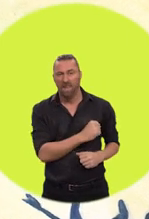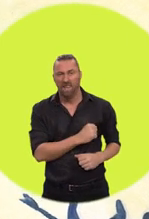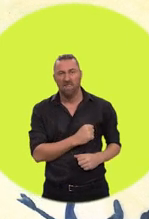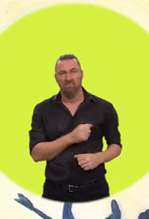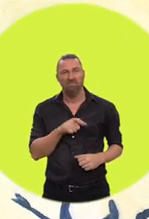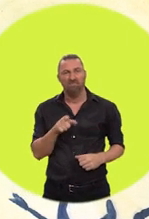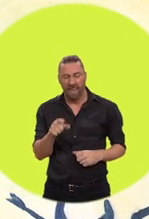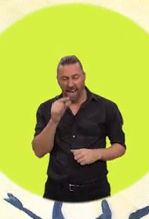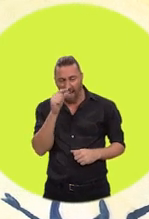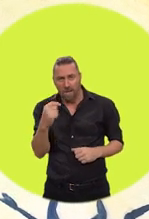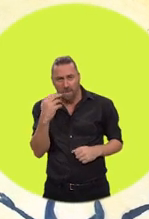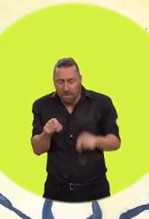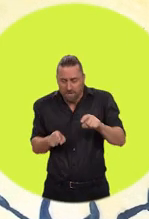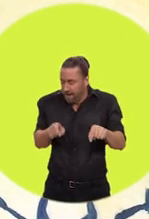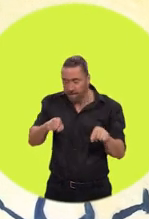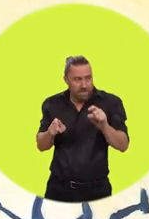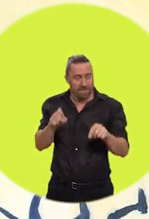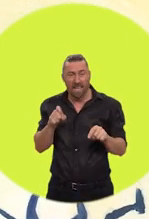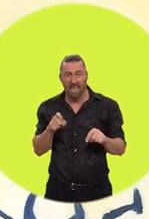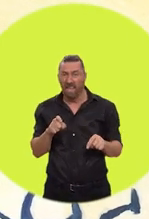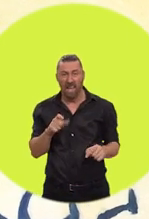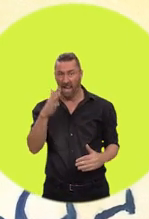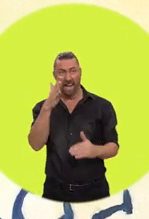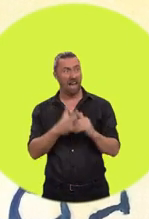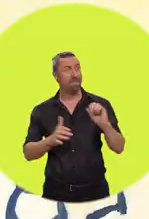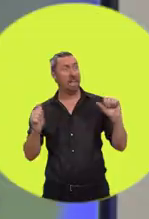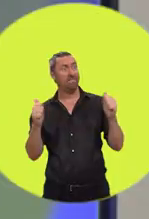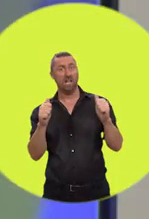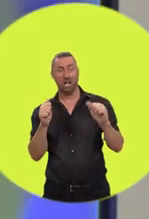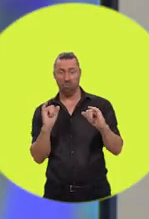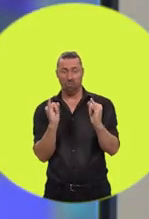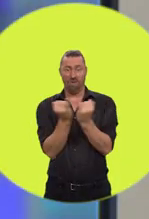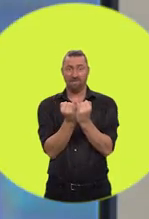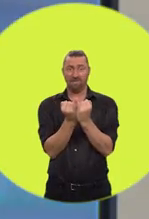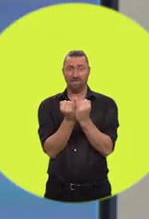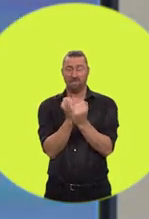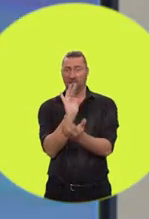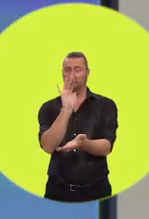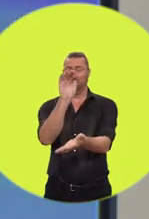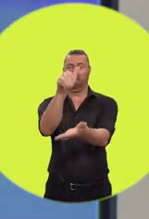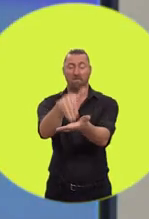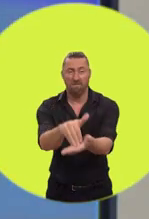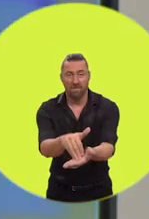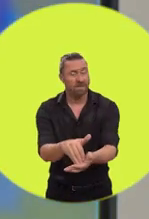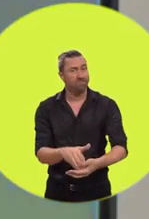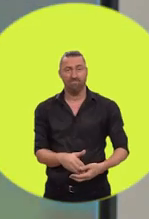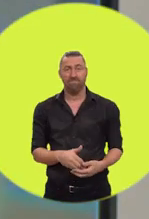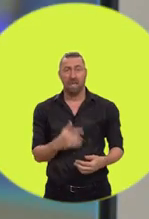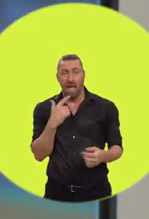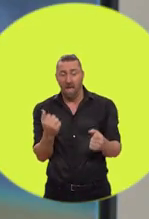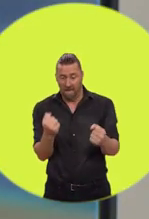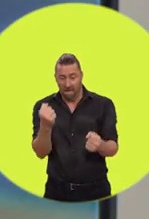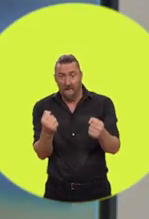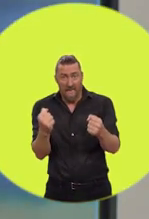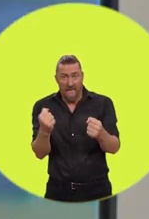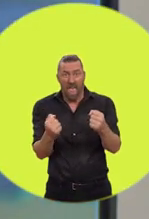Glitch's twitchiness, they had never even finished a race. One year, Glitch twitched left